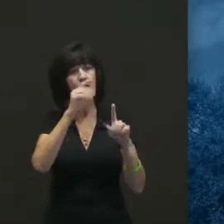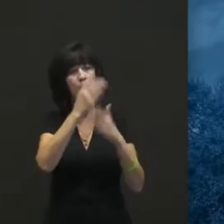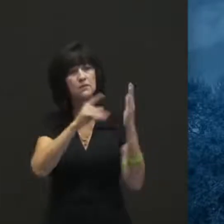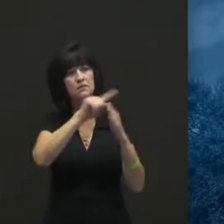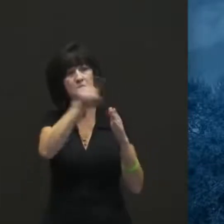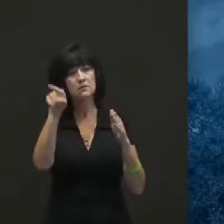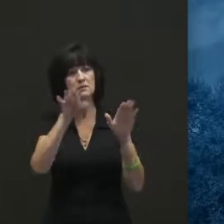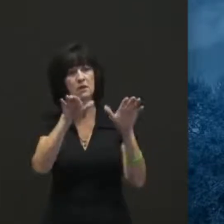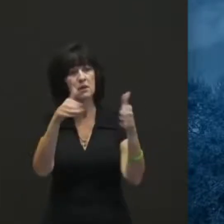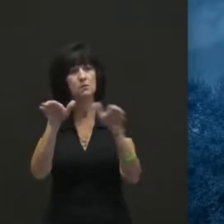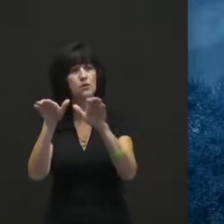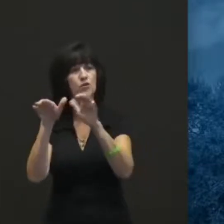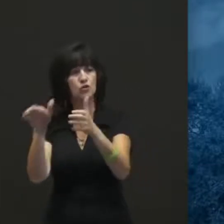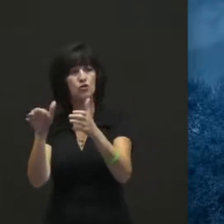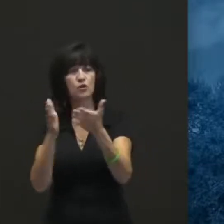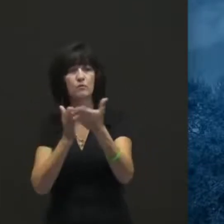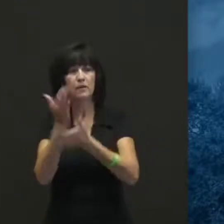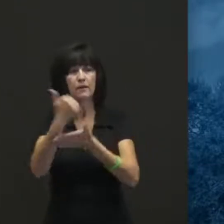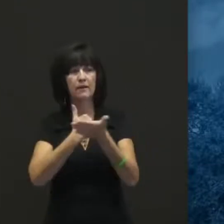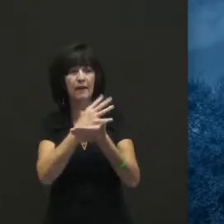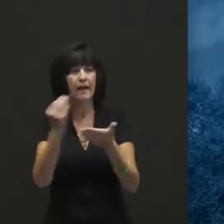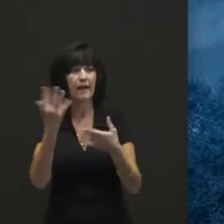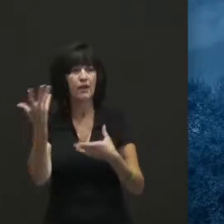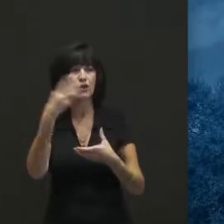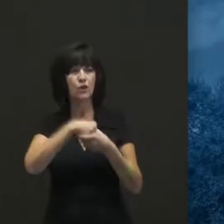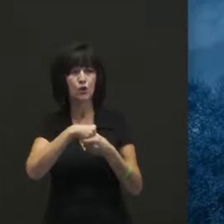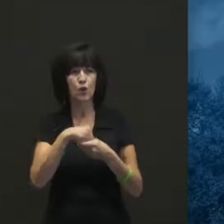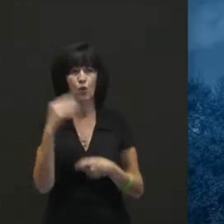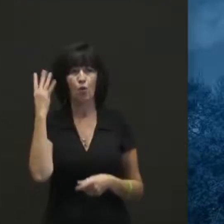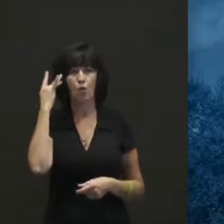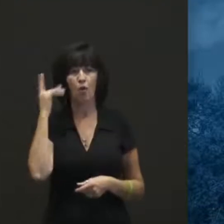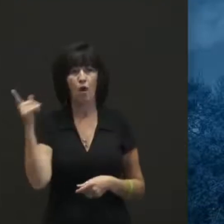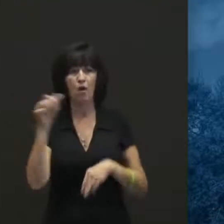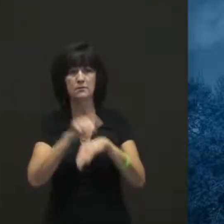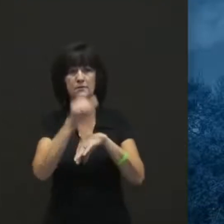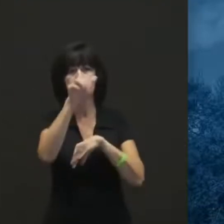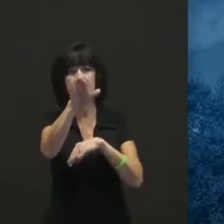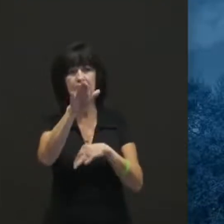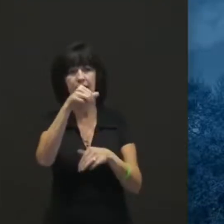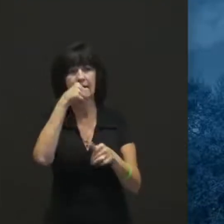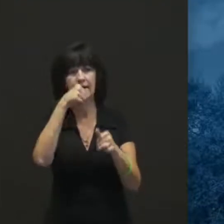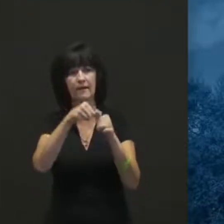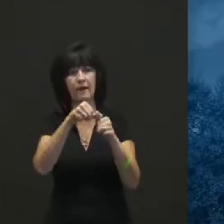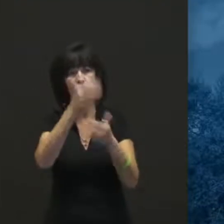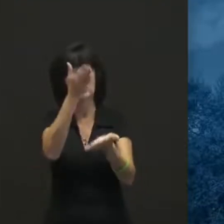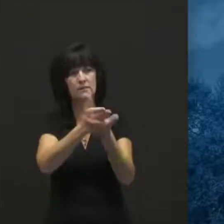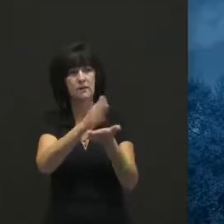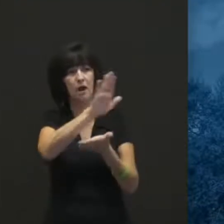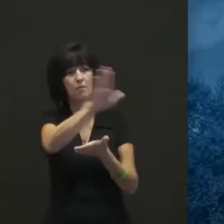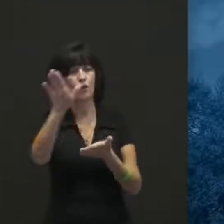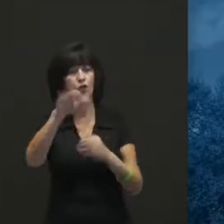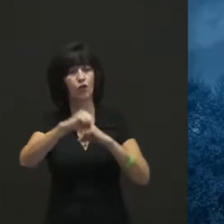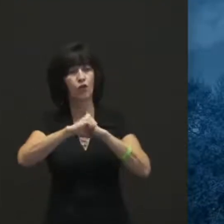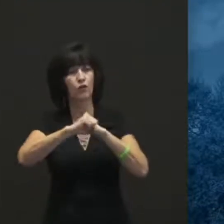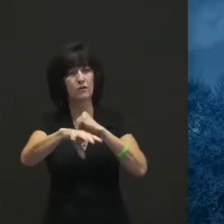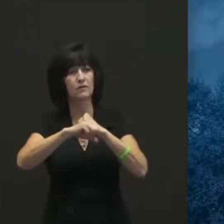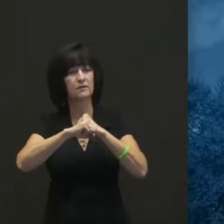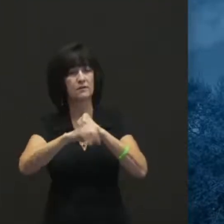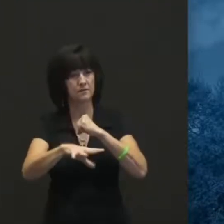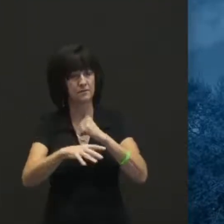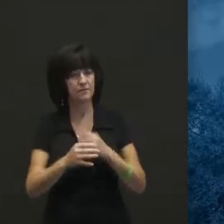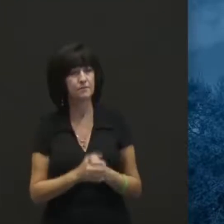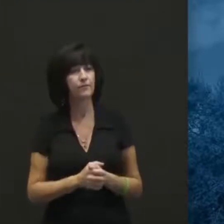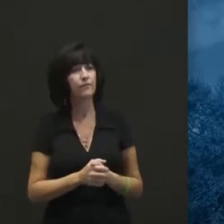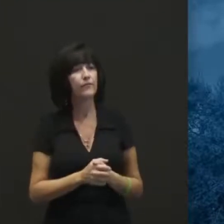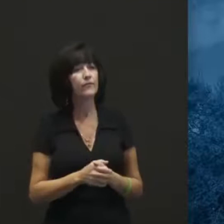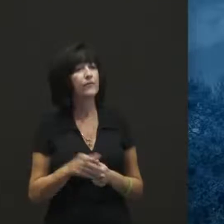for Transparency and Inclusion? If so, why, and what was specifically inaccurate about the ads? Yeah,